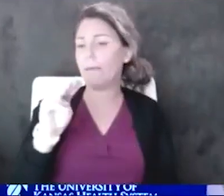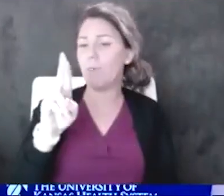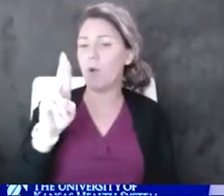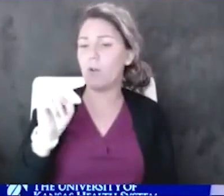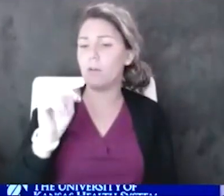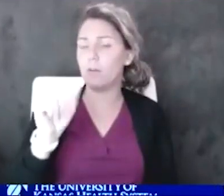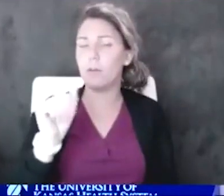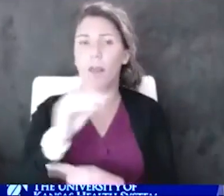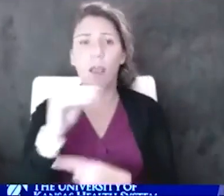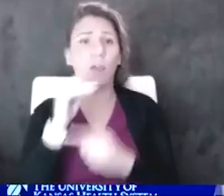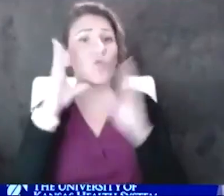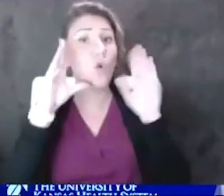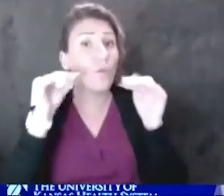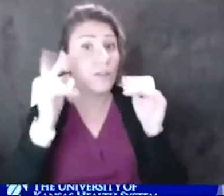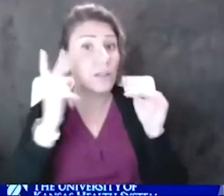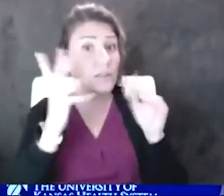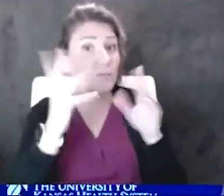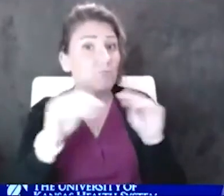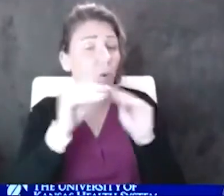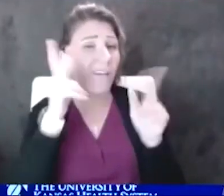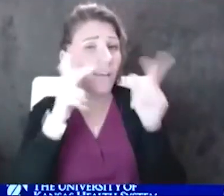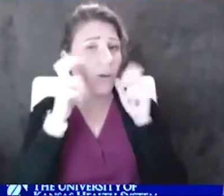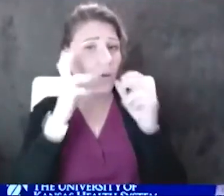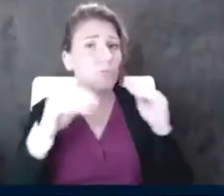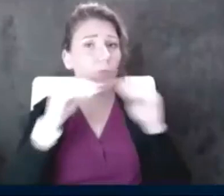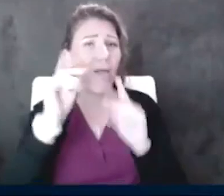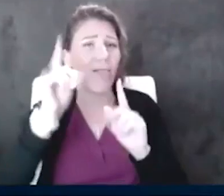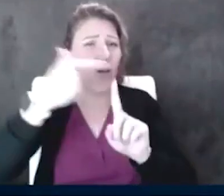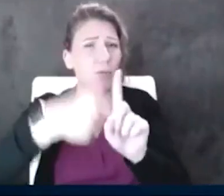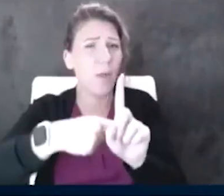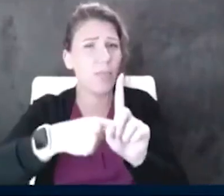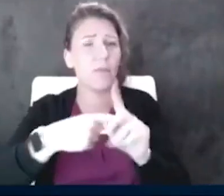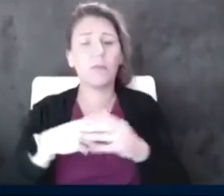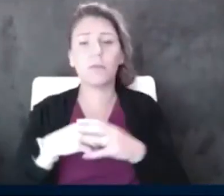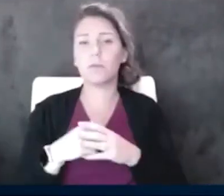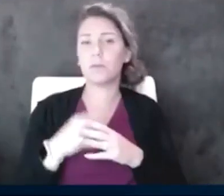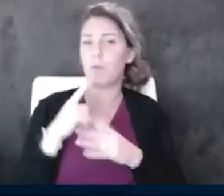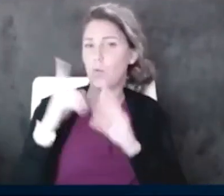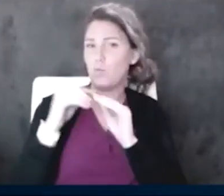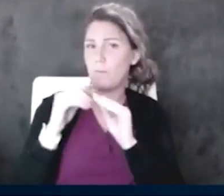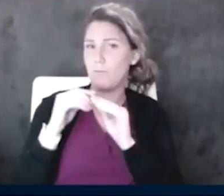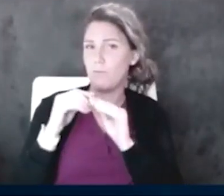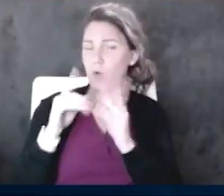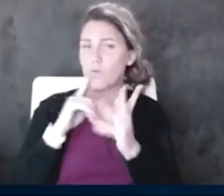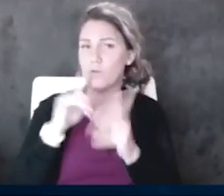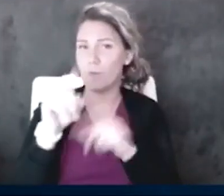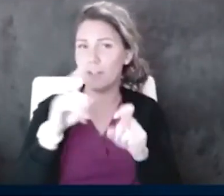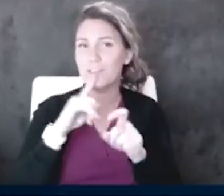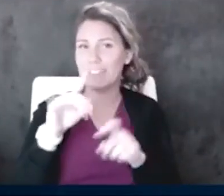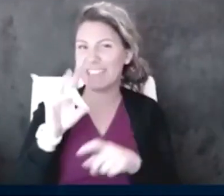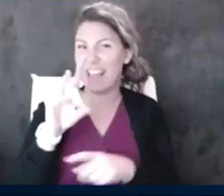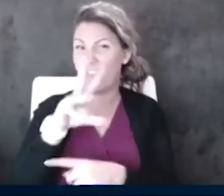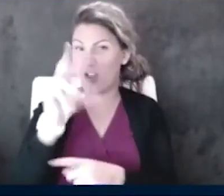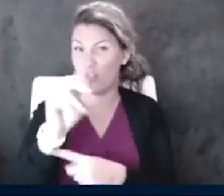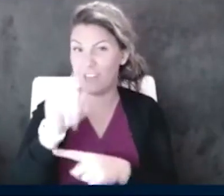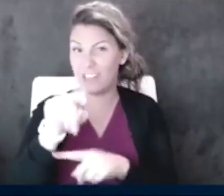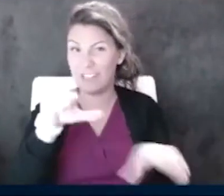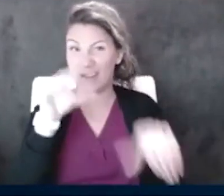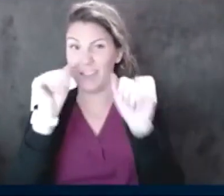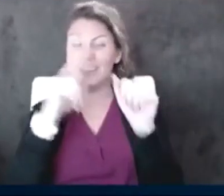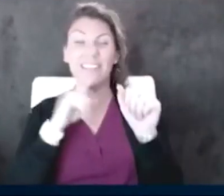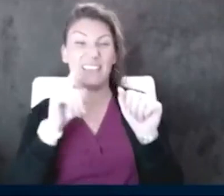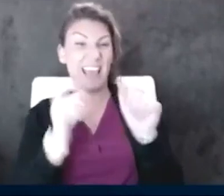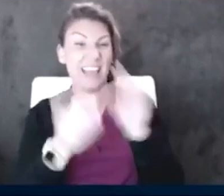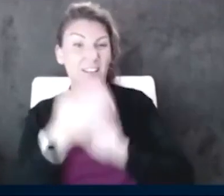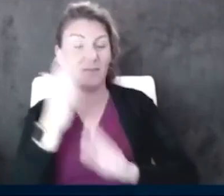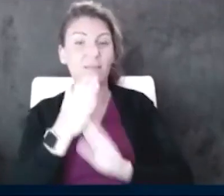more somewhat later in the month. Dr. Stites, I have one more question for you. It's 8:30. You need to go, right? I do have to run. Okay, I'm but I'm sorry. going to ask Sandy's question, and then